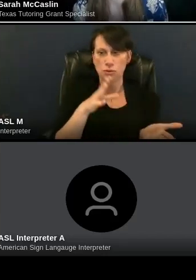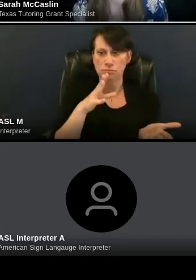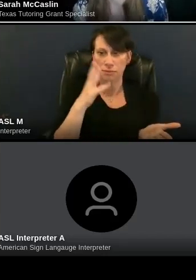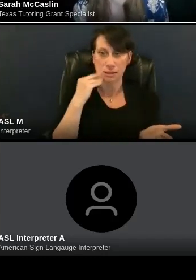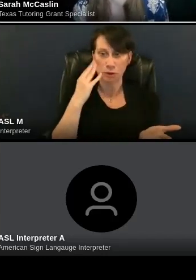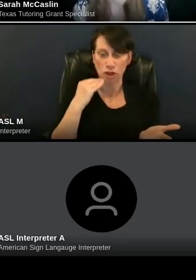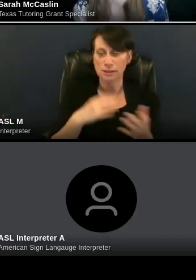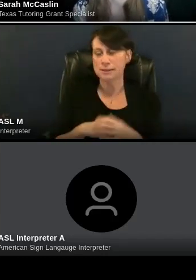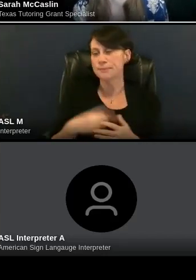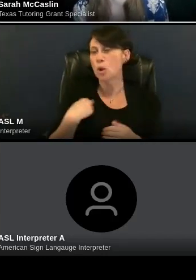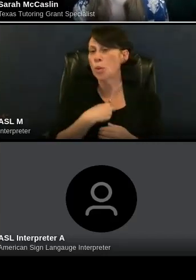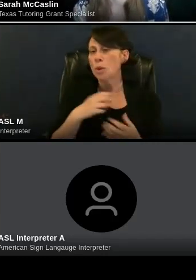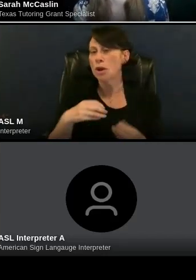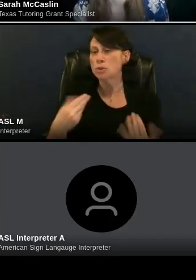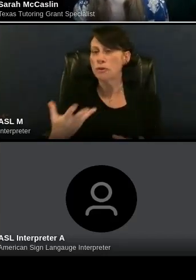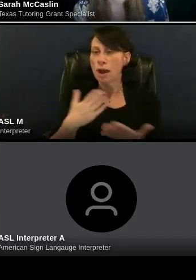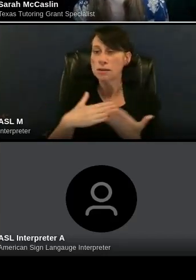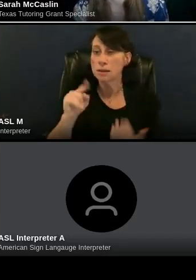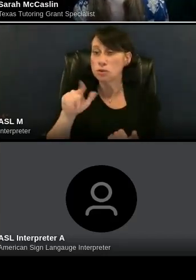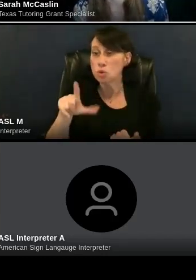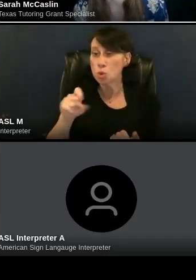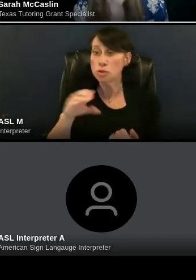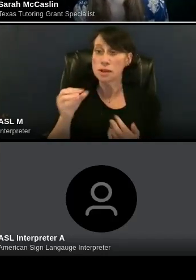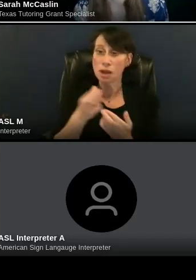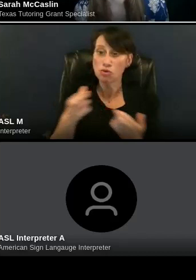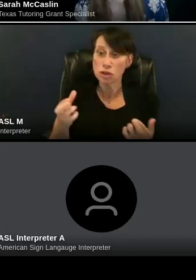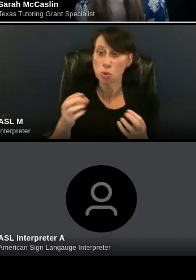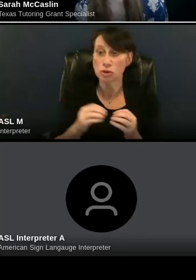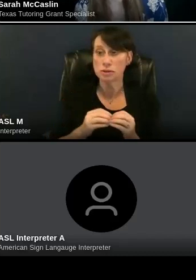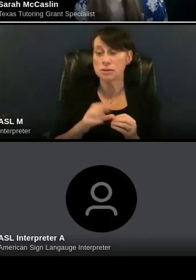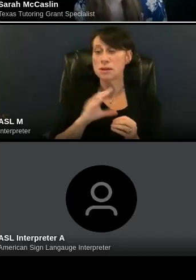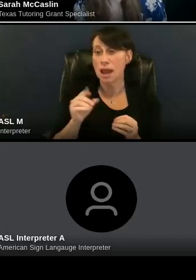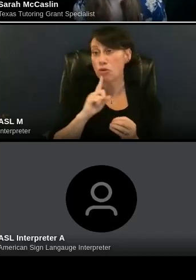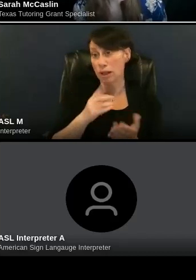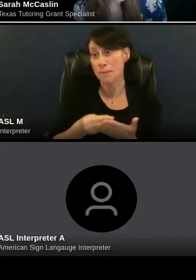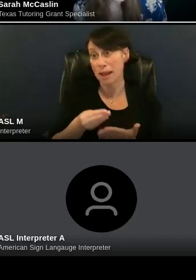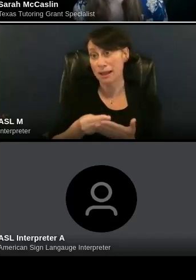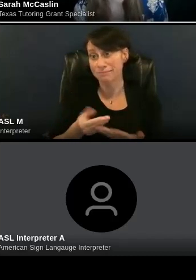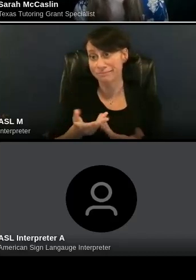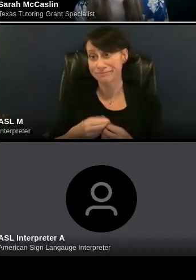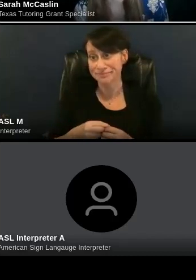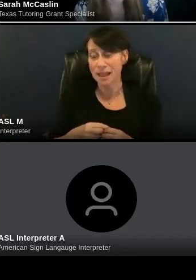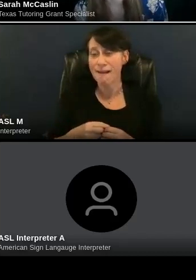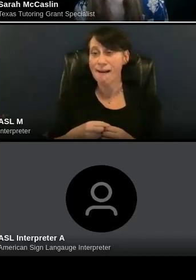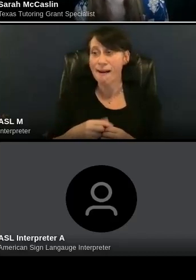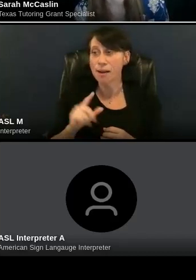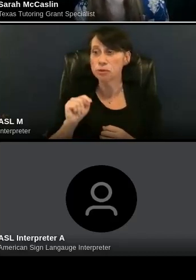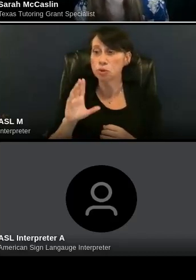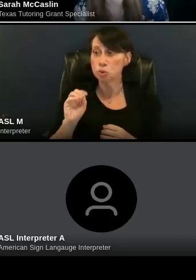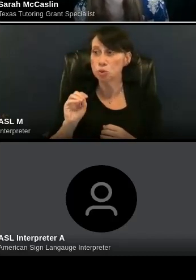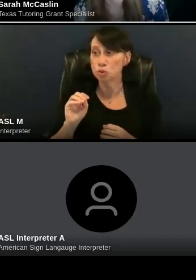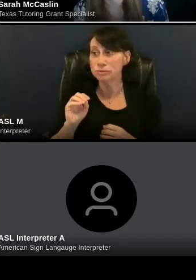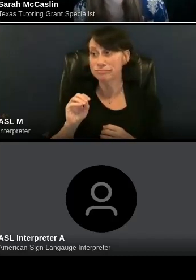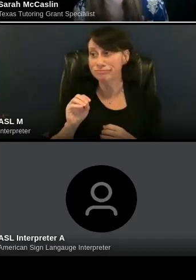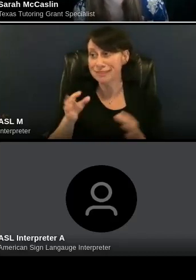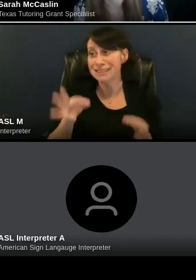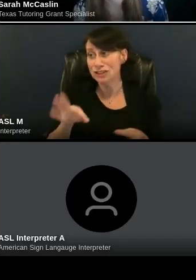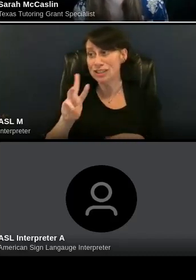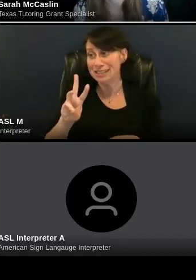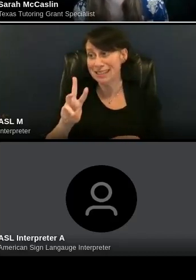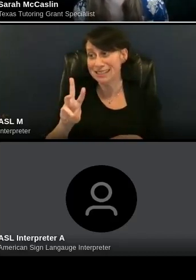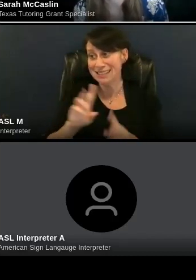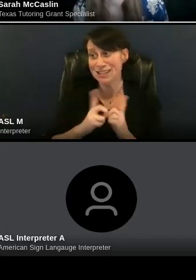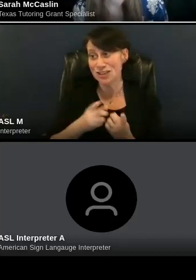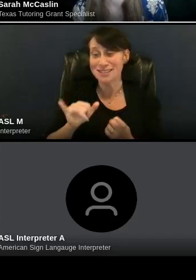we wanted to provide some tools and resources and money to Decision 6 districts